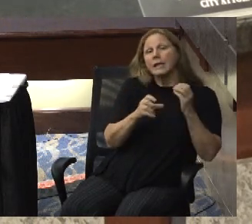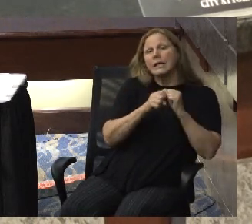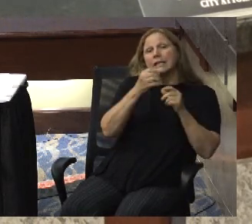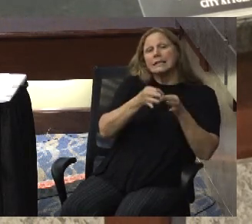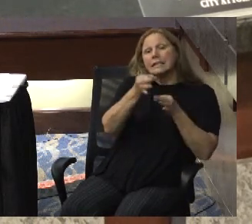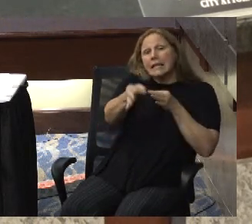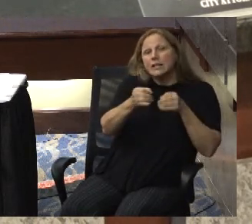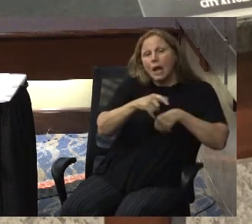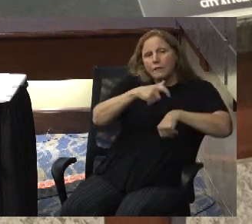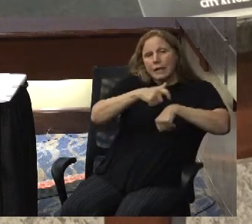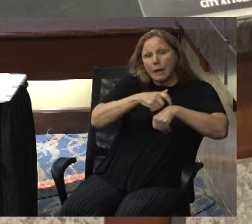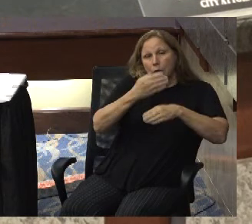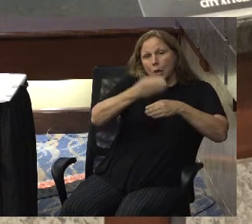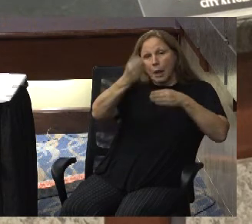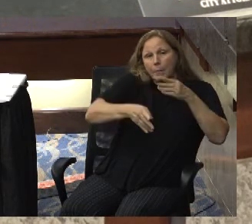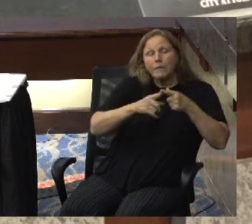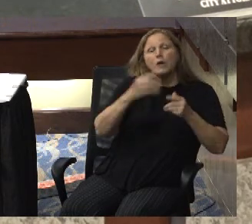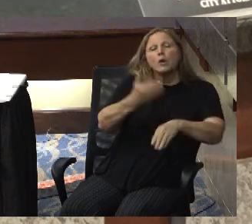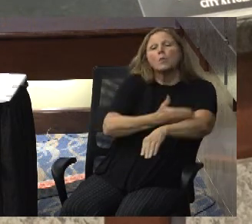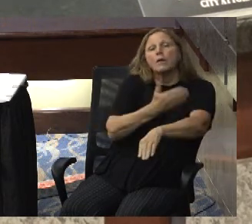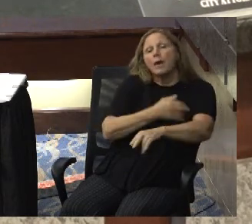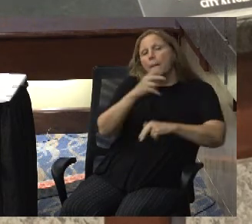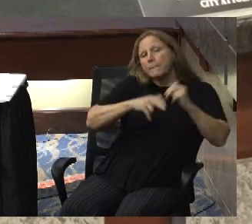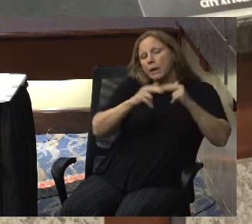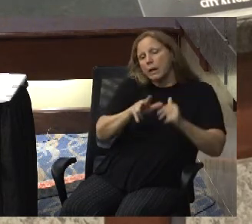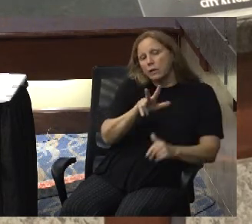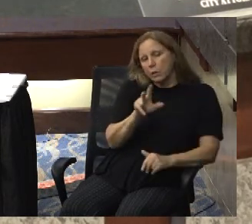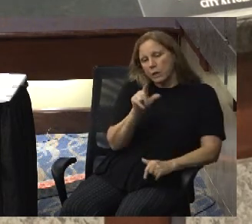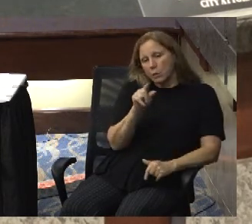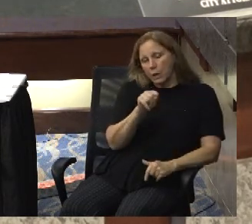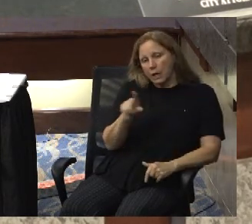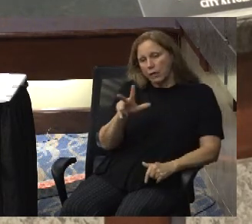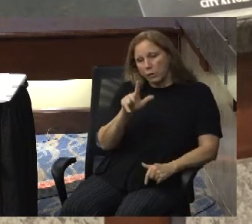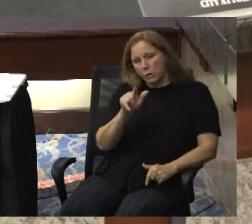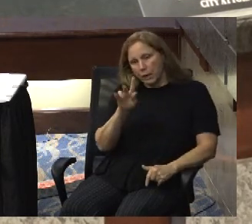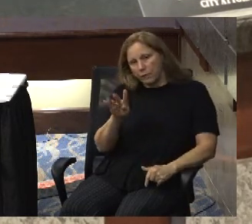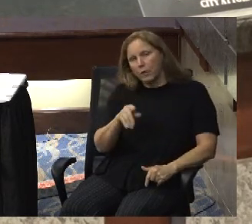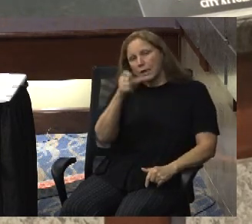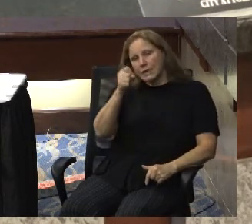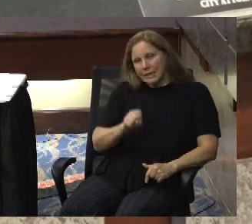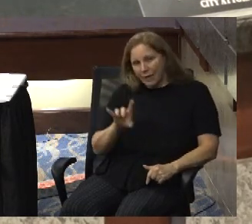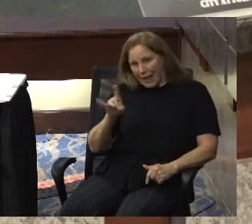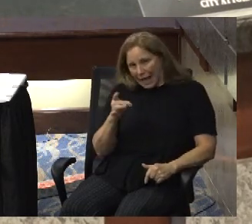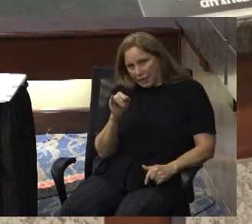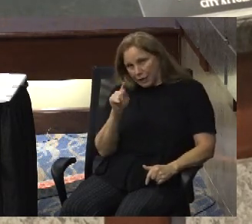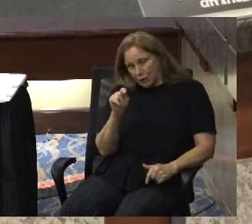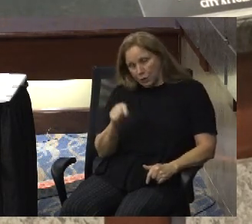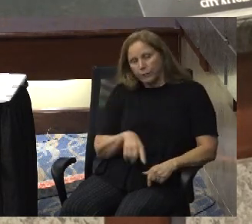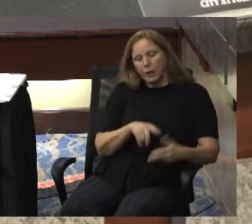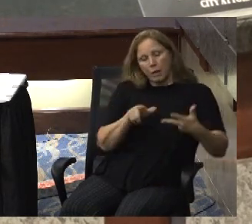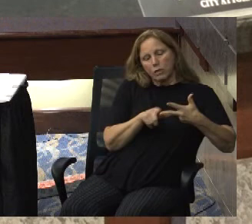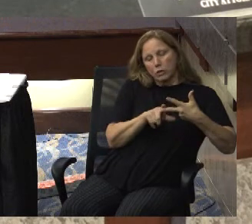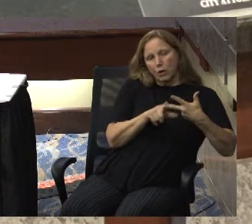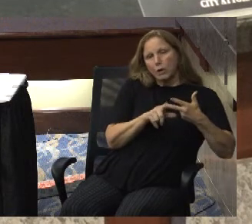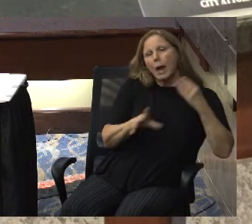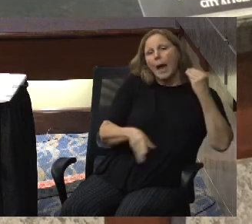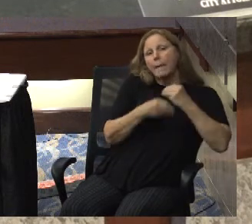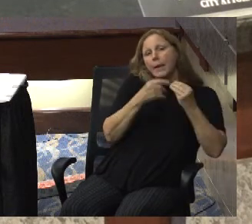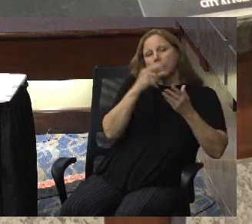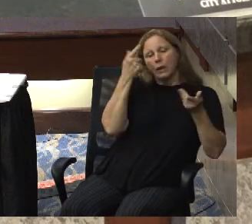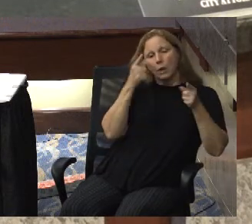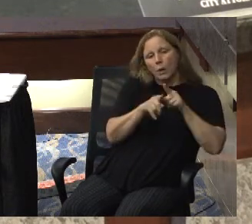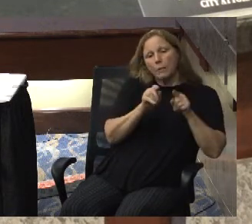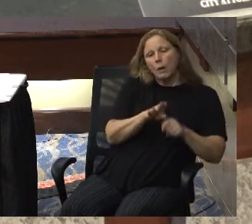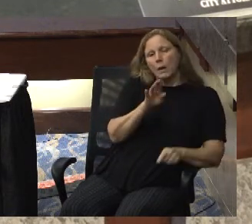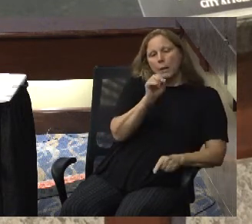project completion date for the renovation of a building at 320 through 324 South 8th Street. 3, amend the agreement with